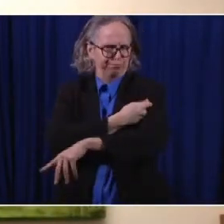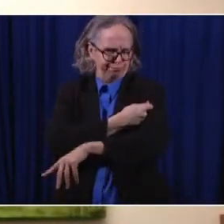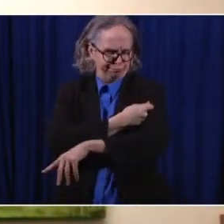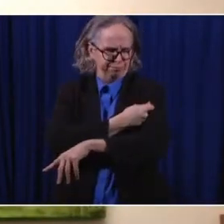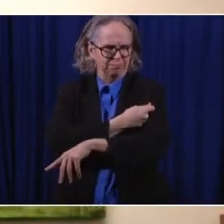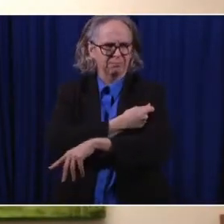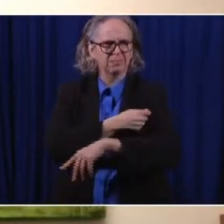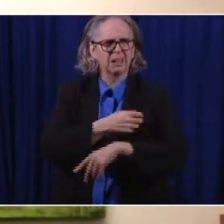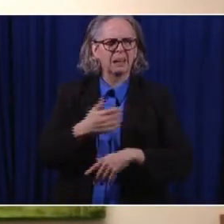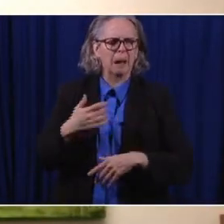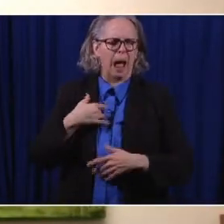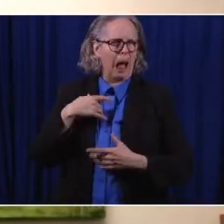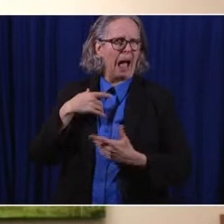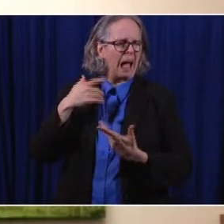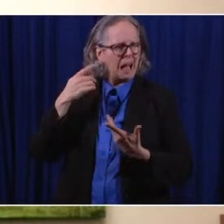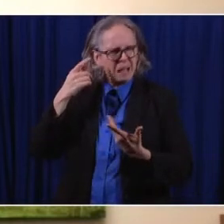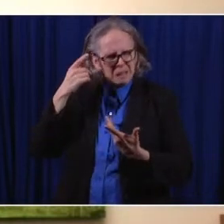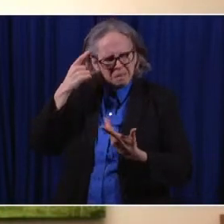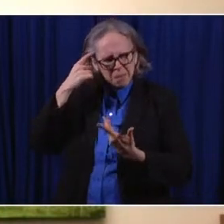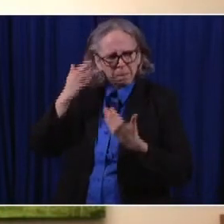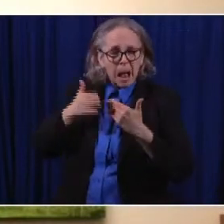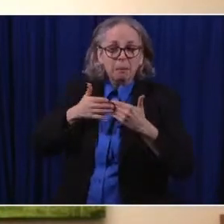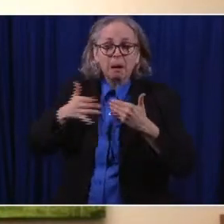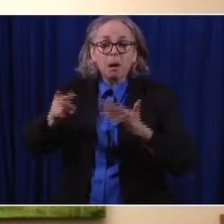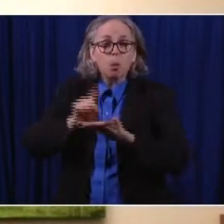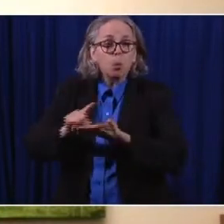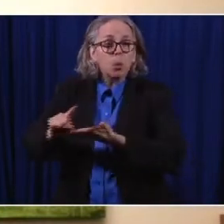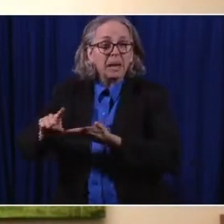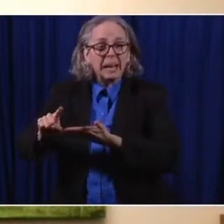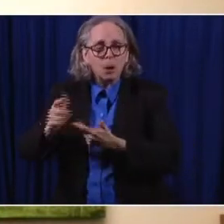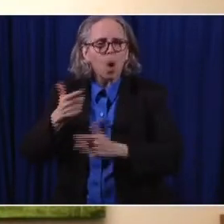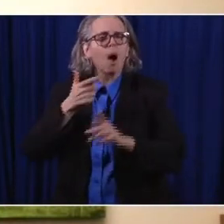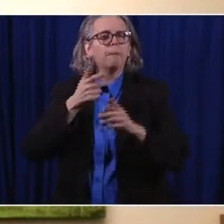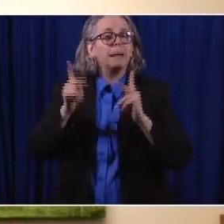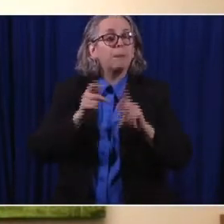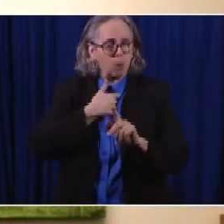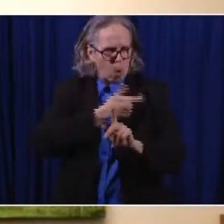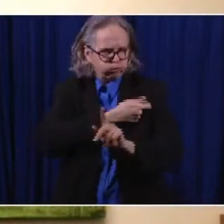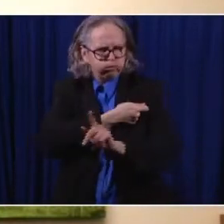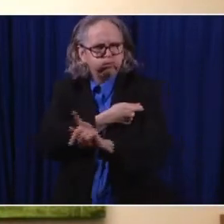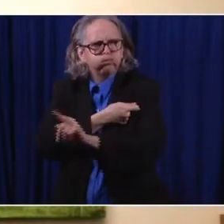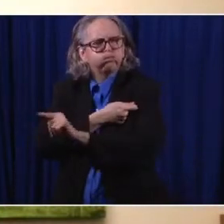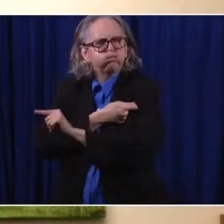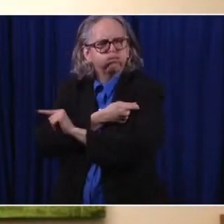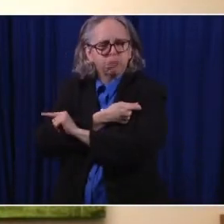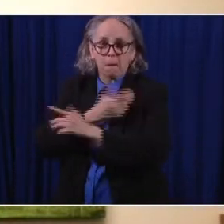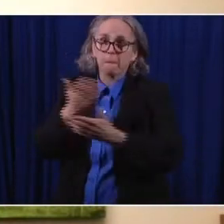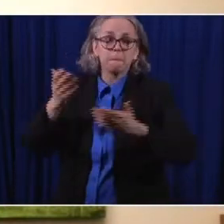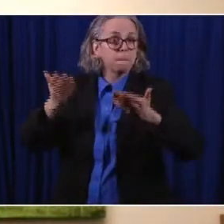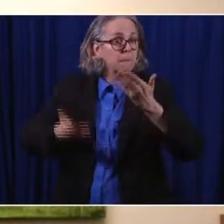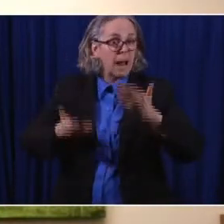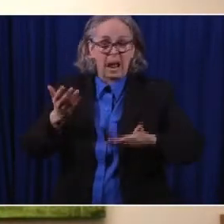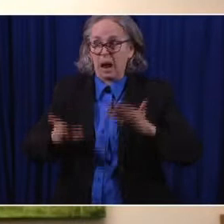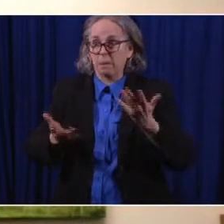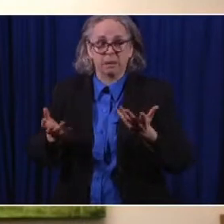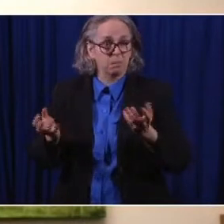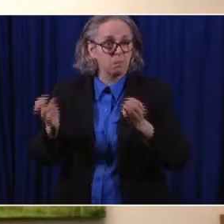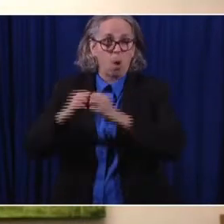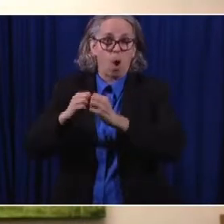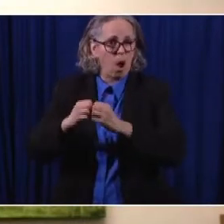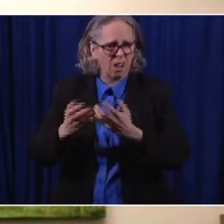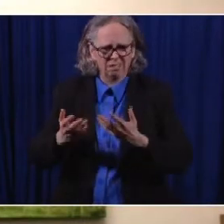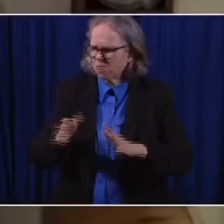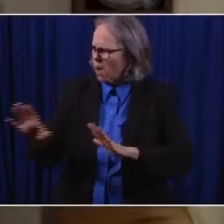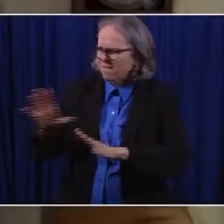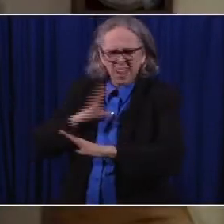get those out through the rest of the week, and hopefully we can get them out as quickly as possible. Good. We want to get. I'm sorry. No, that's